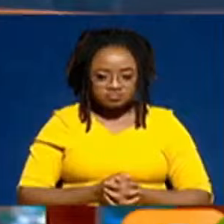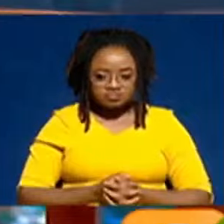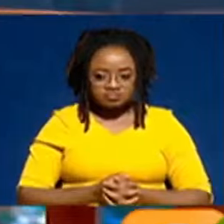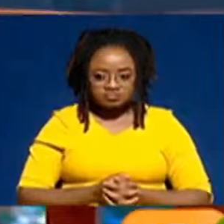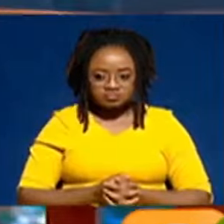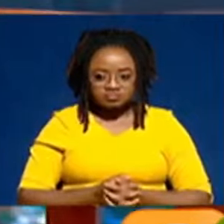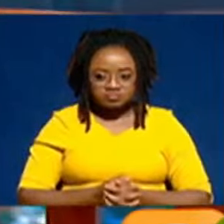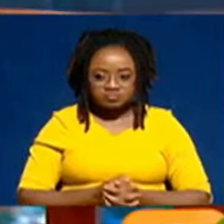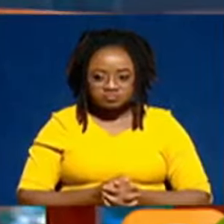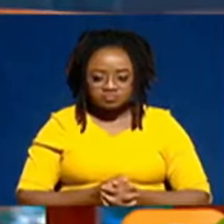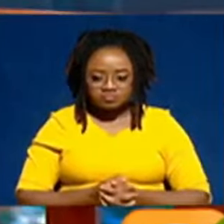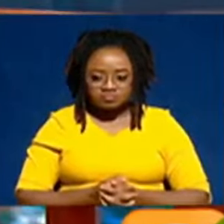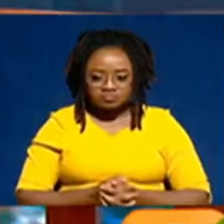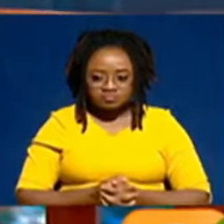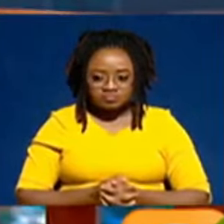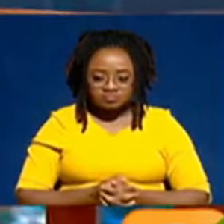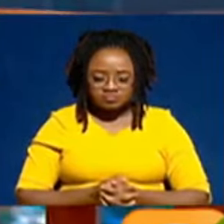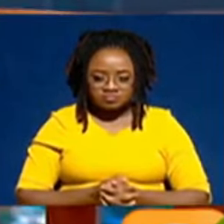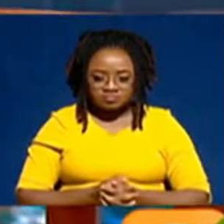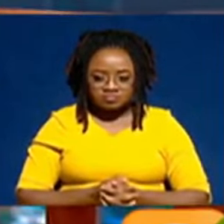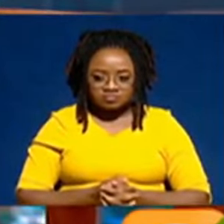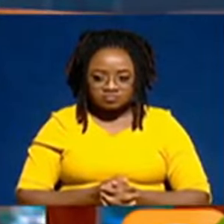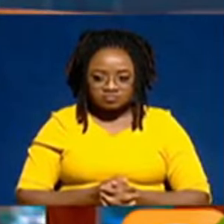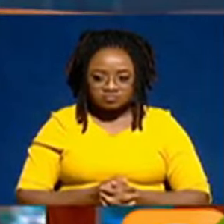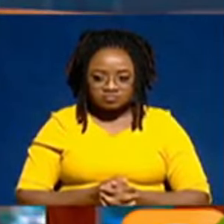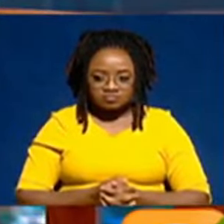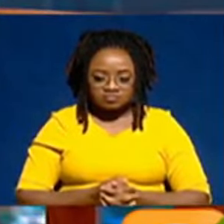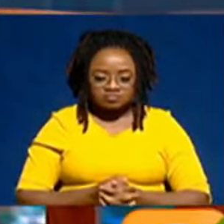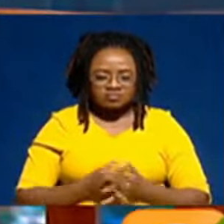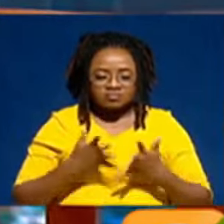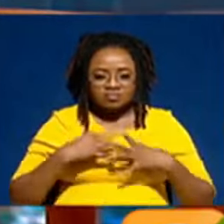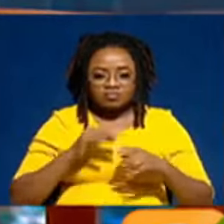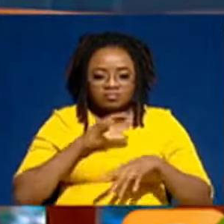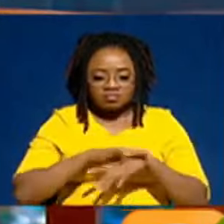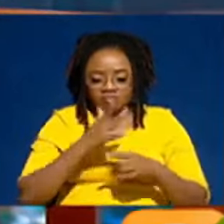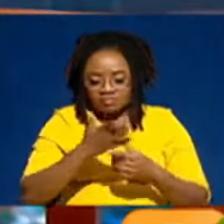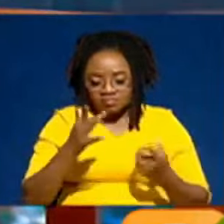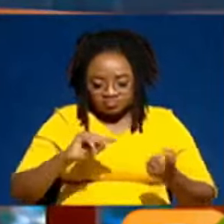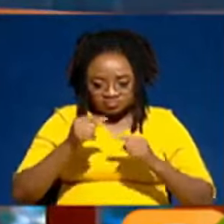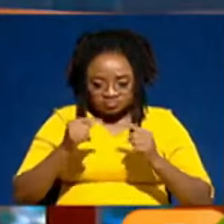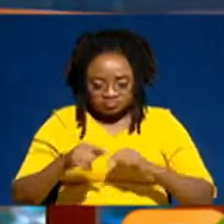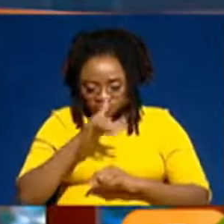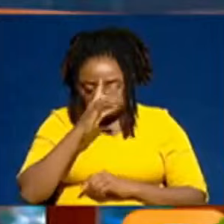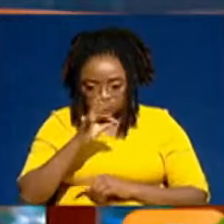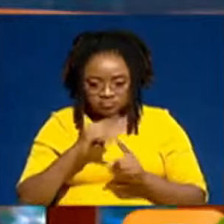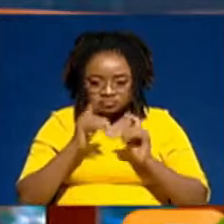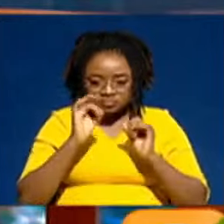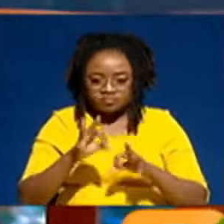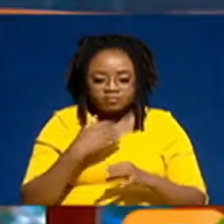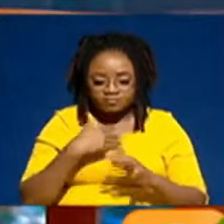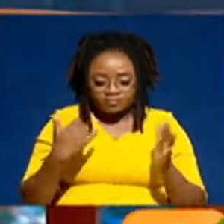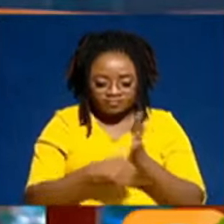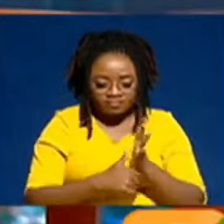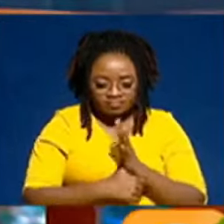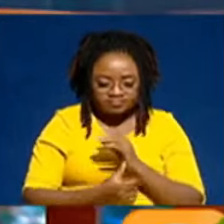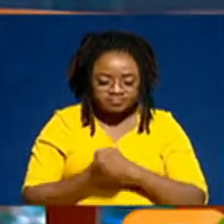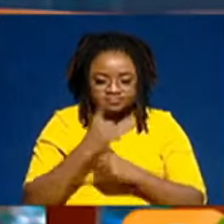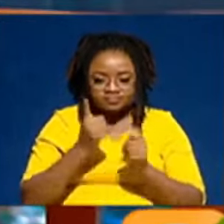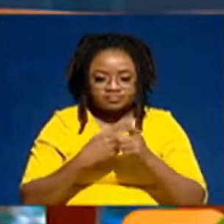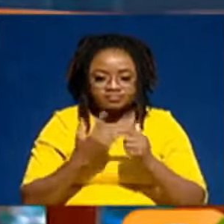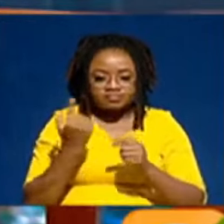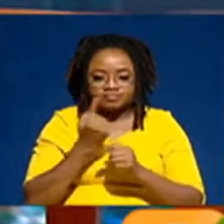even put them off. We lose lives. People get injured. What about if we had a disaster and we have a